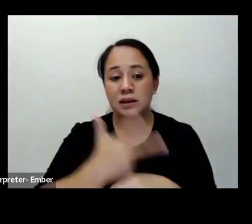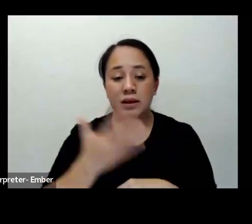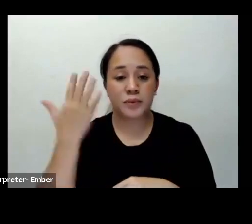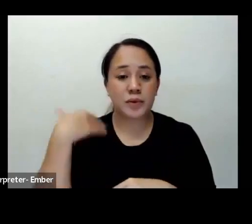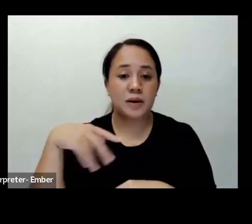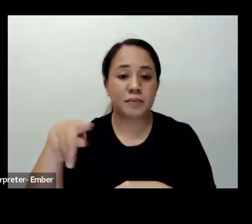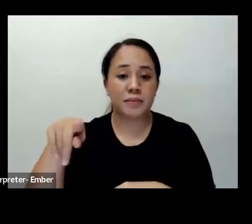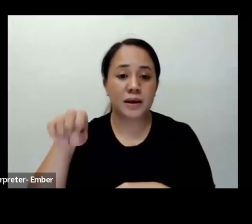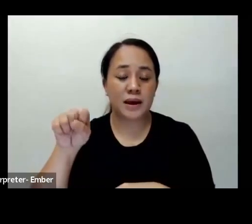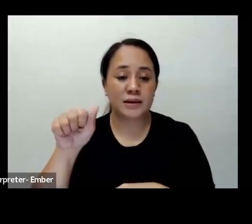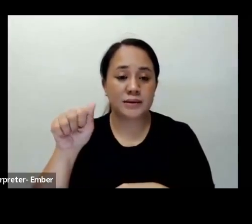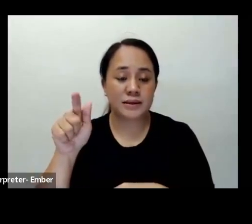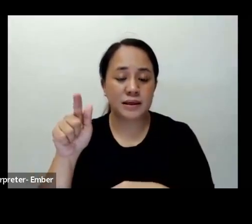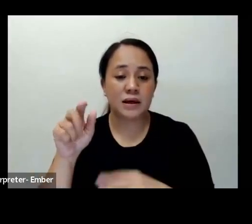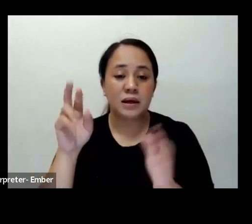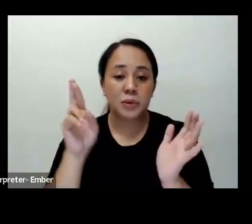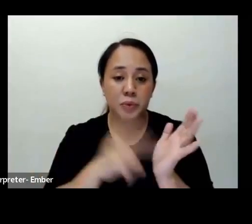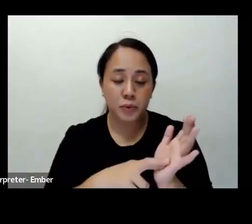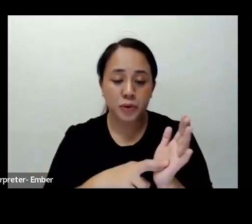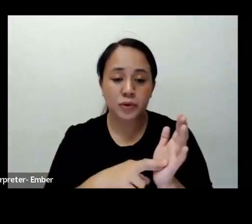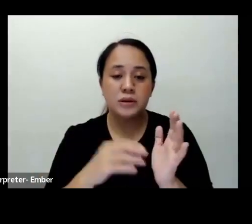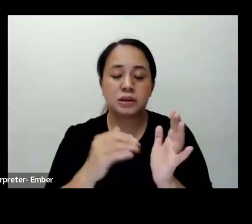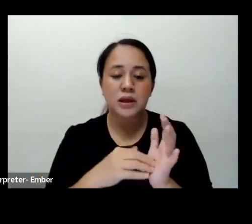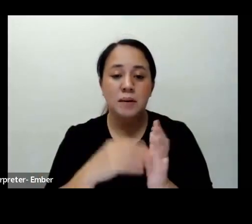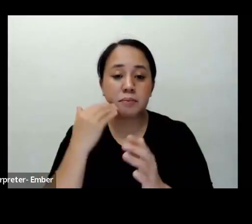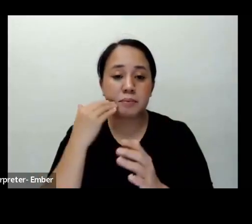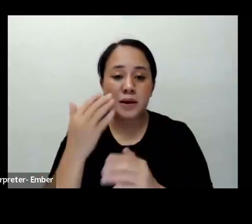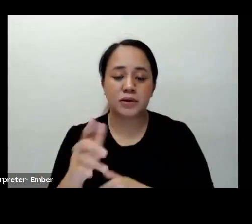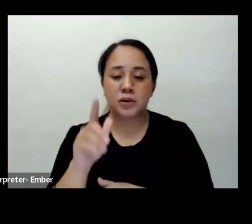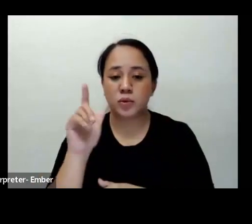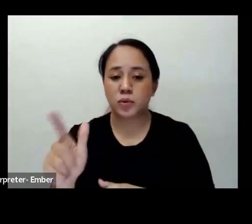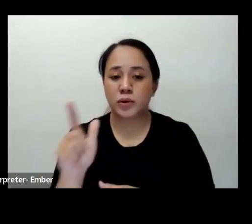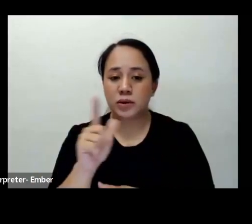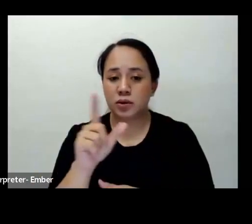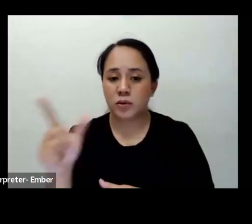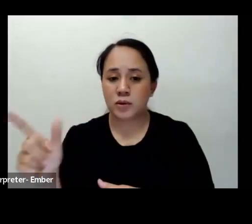is reporting that the mortalities in 2021